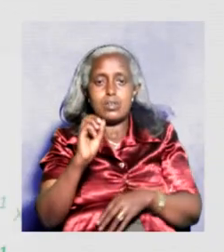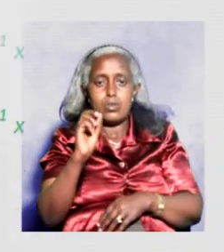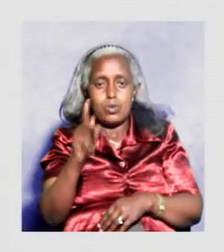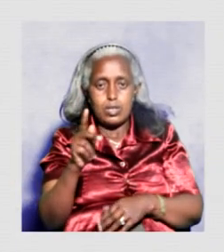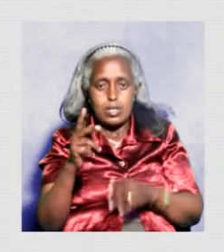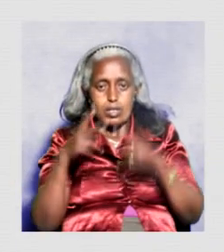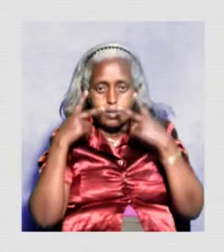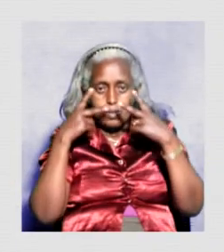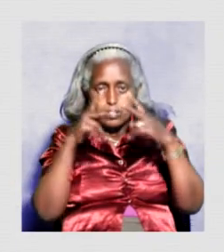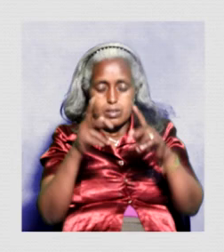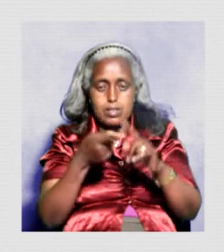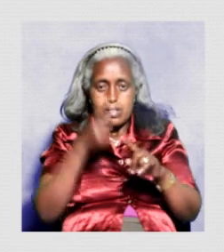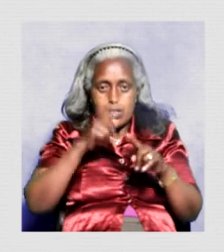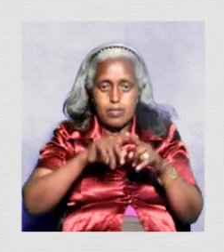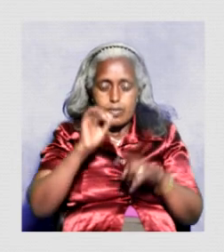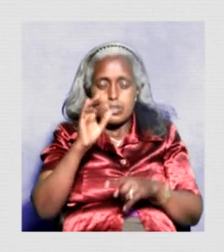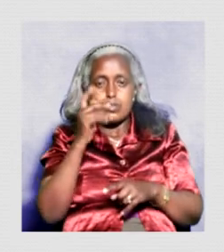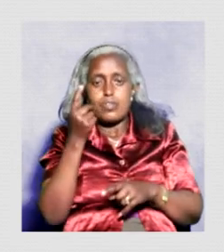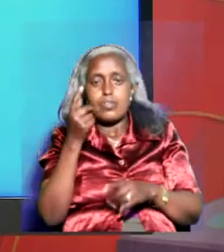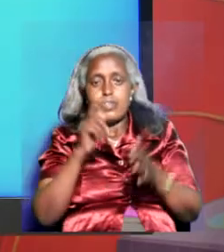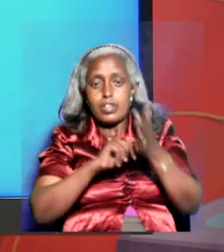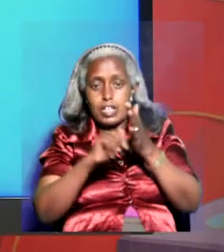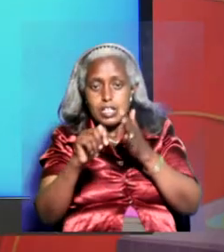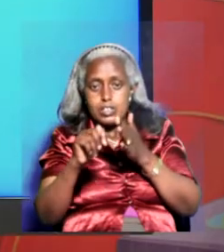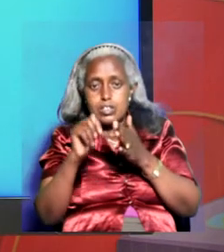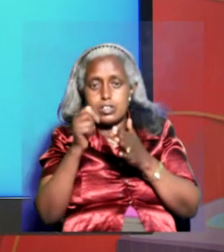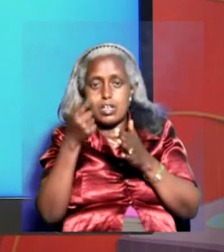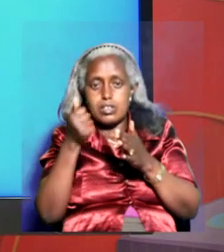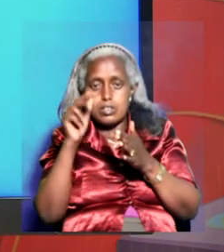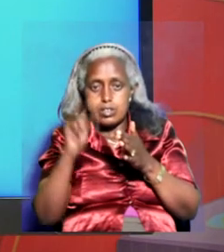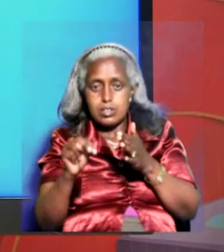let's see inverse of tangent function.